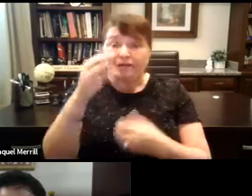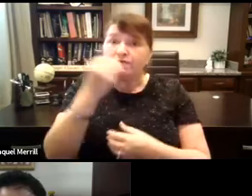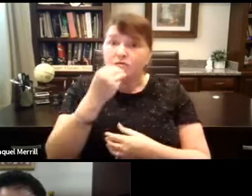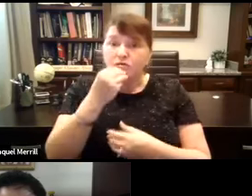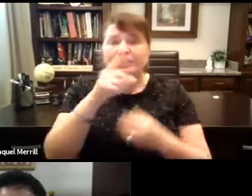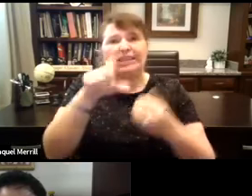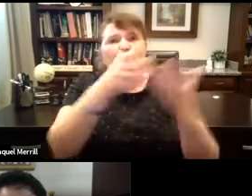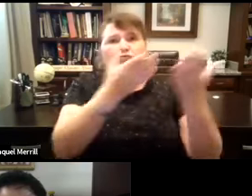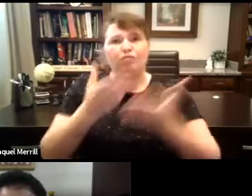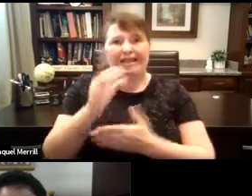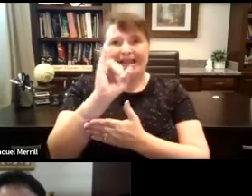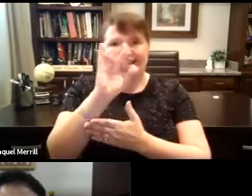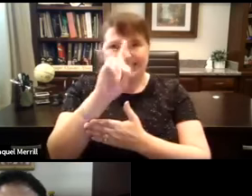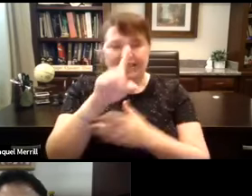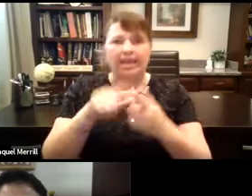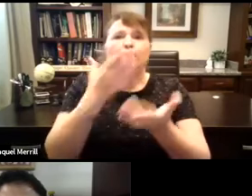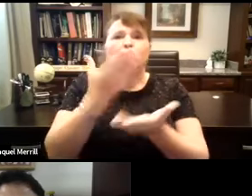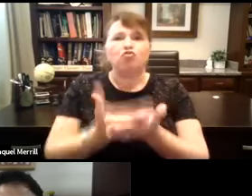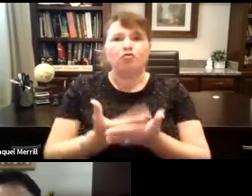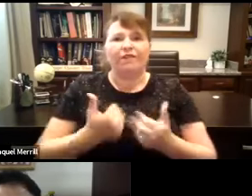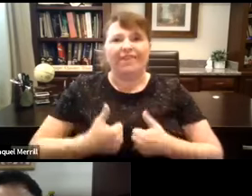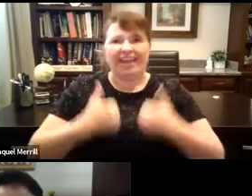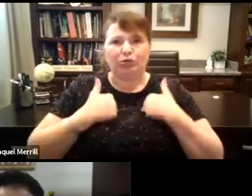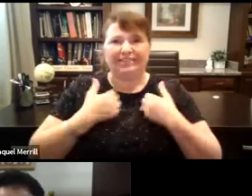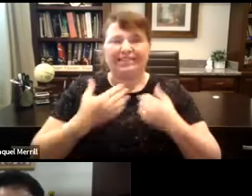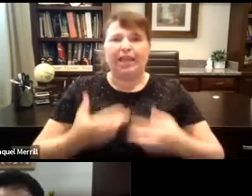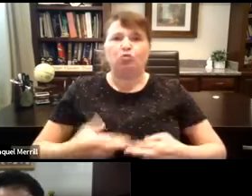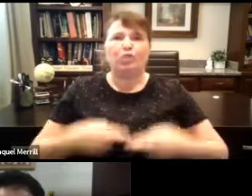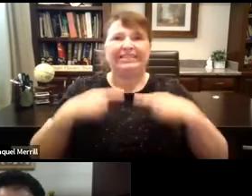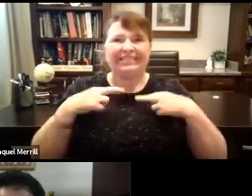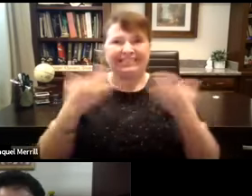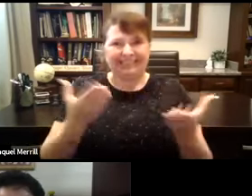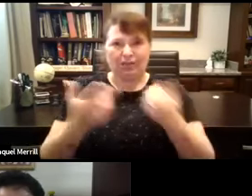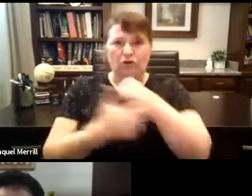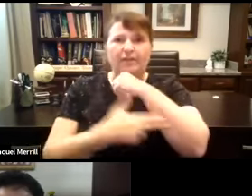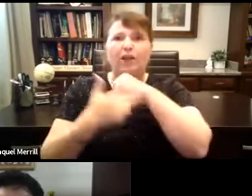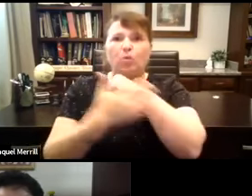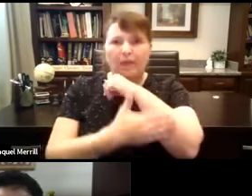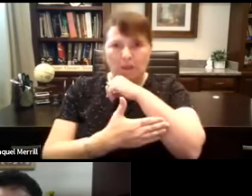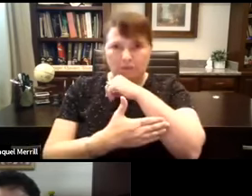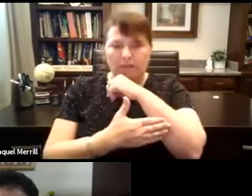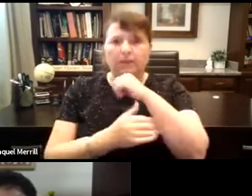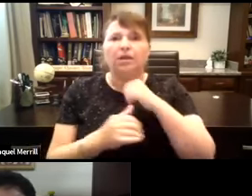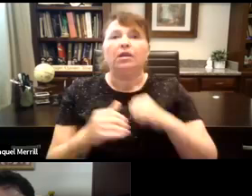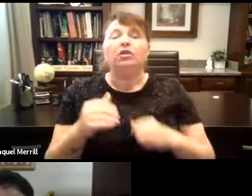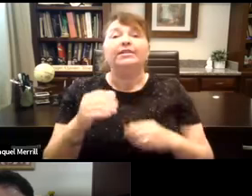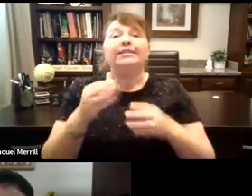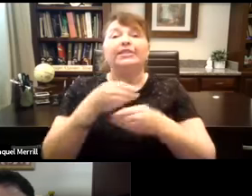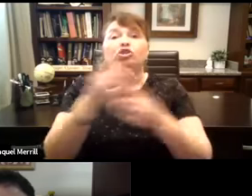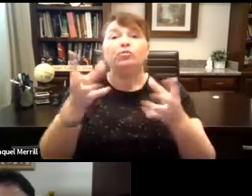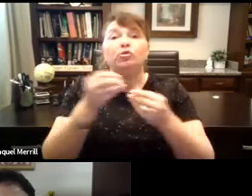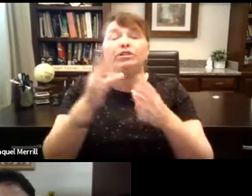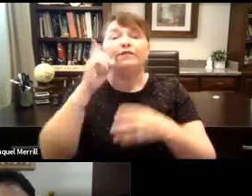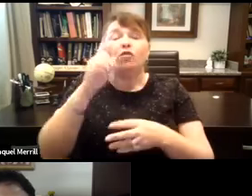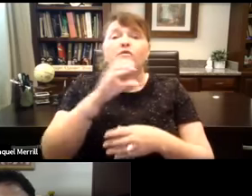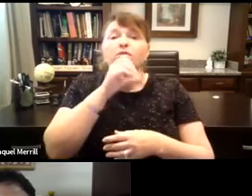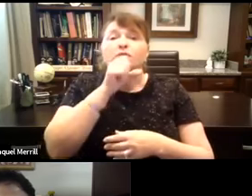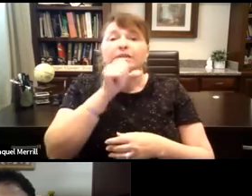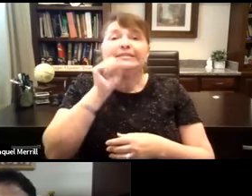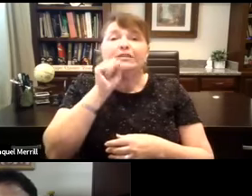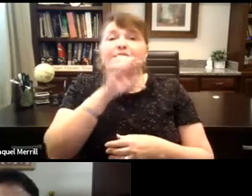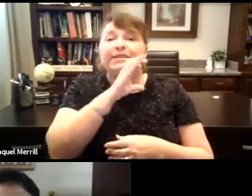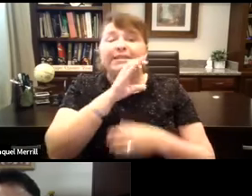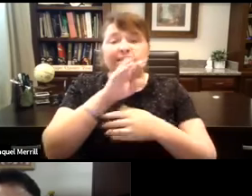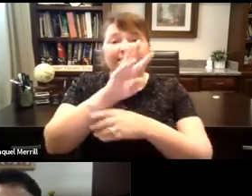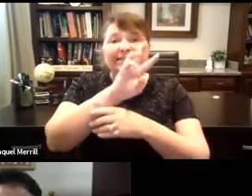an ID and proof of address and residency in Hidalgo County. Distributions for senior citizens age